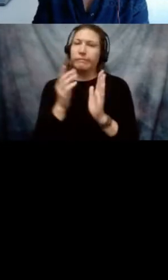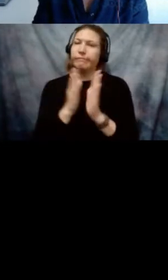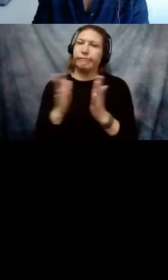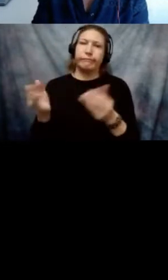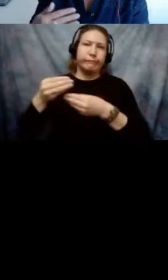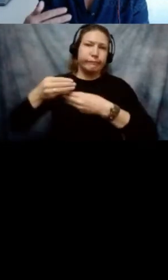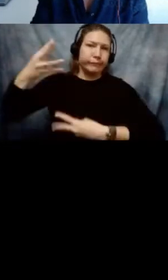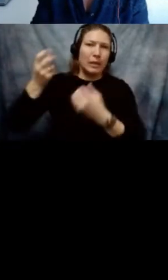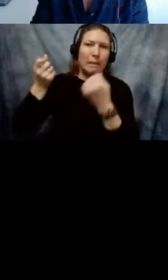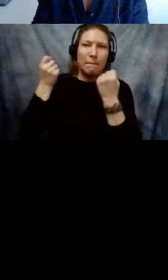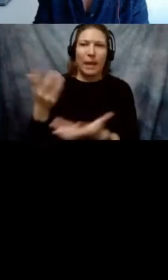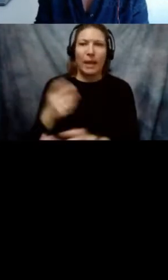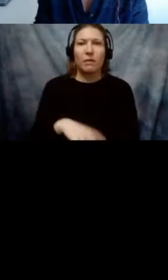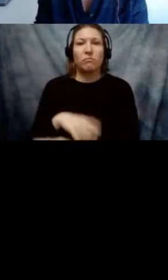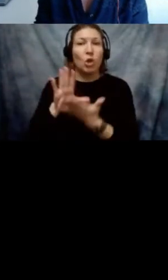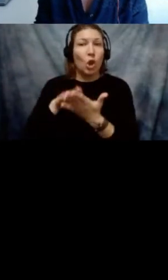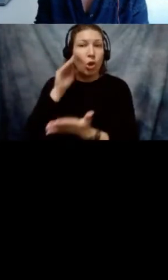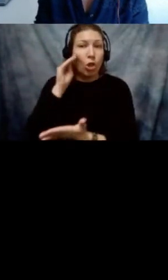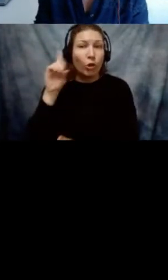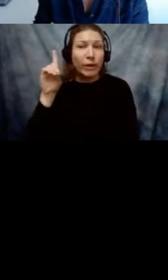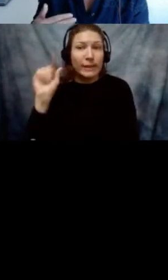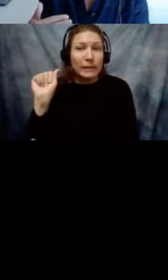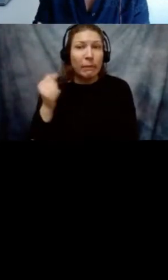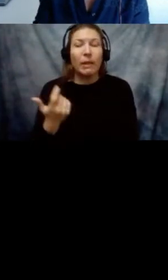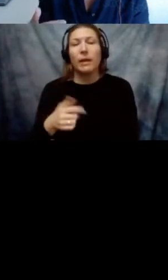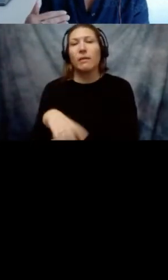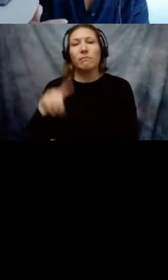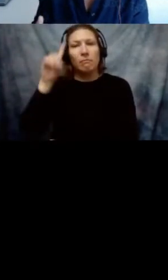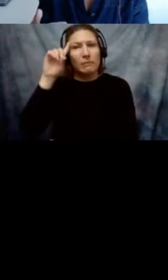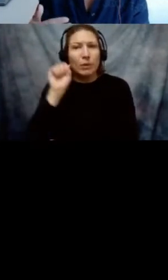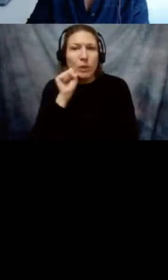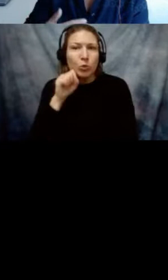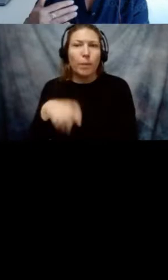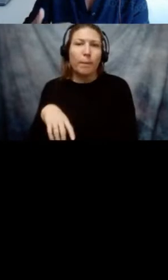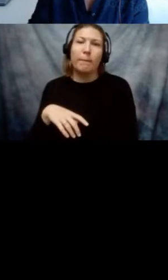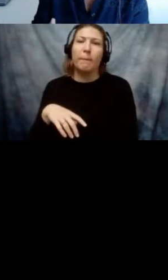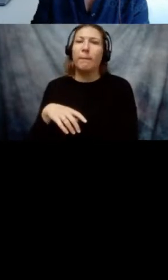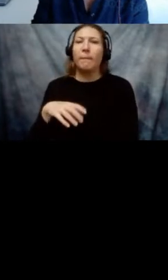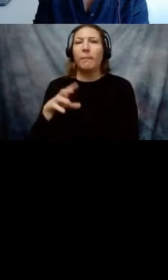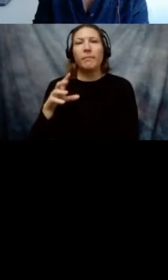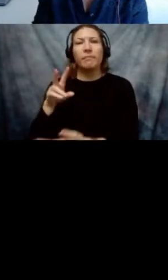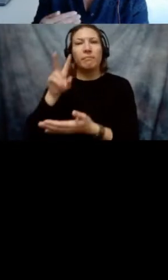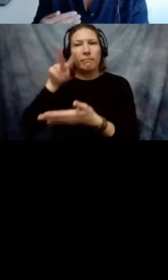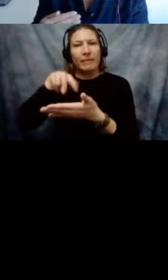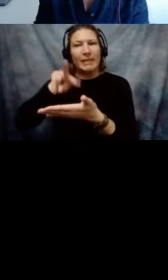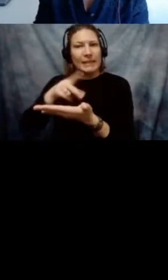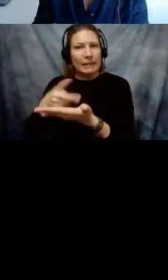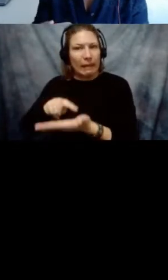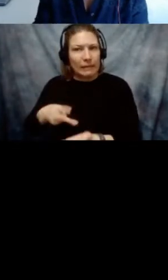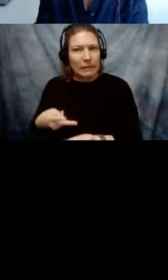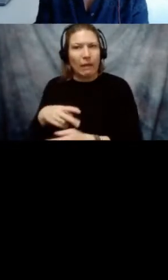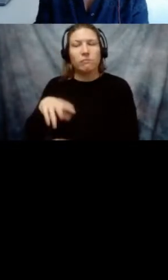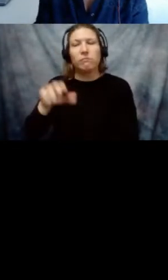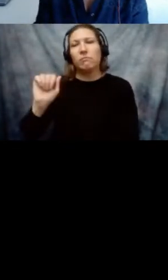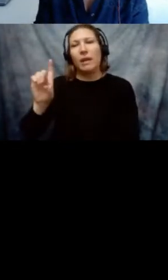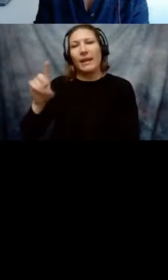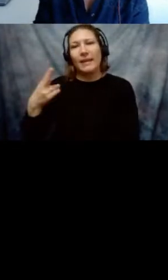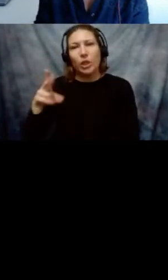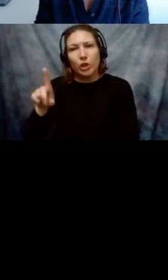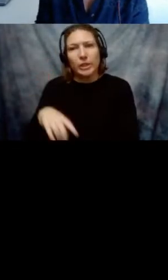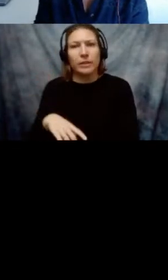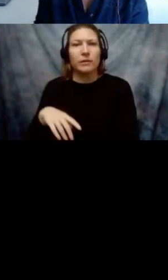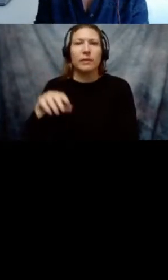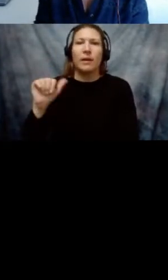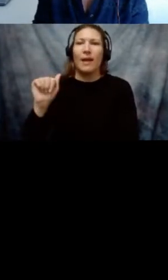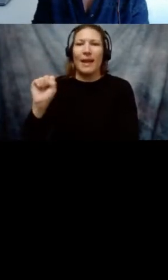learning disabilities such as Down syndrome. We can have neurodiverse conditions, dyslexia, ADHD, ASD. Then we have some